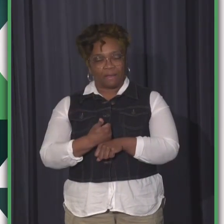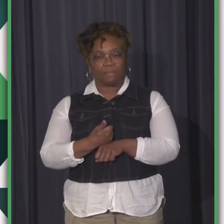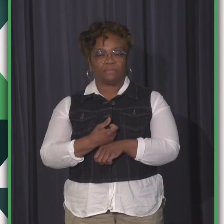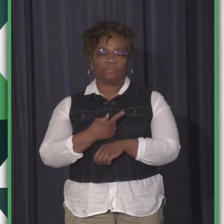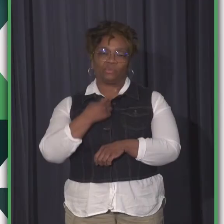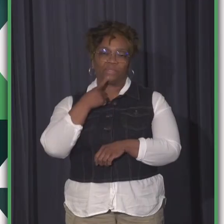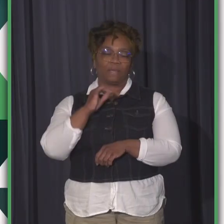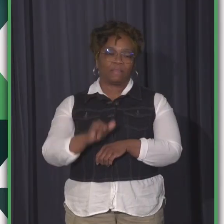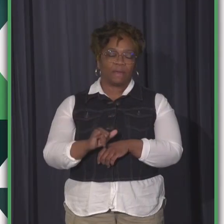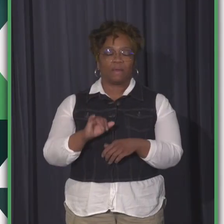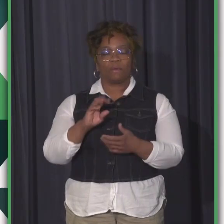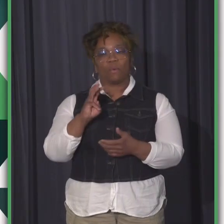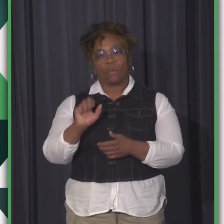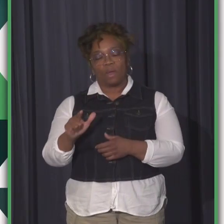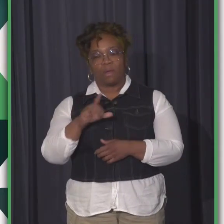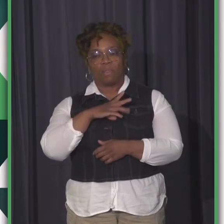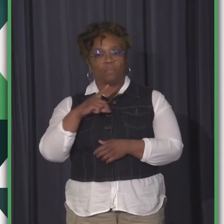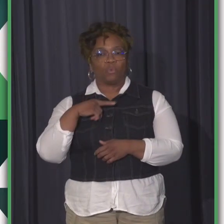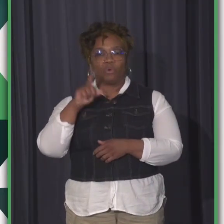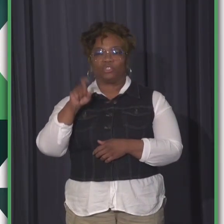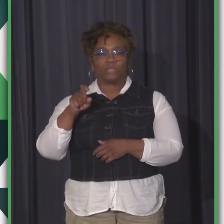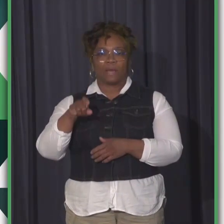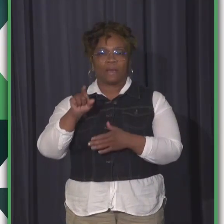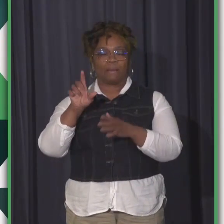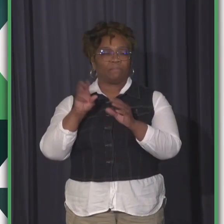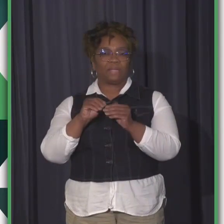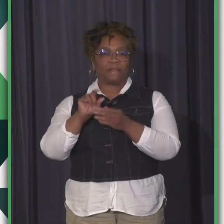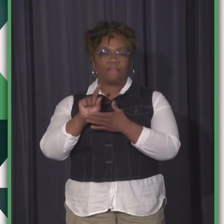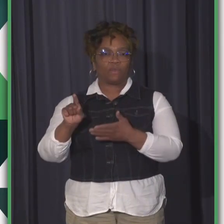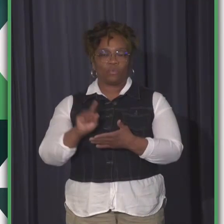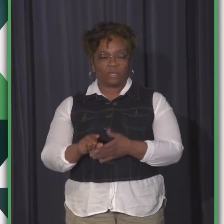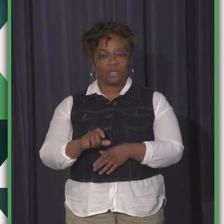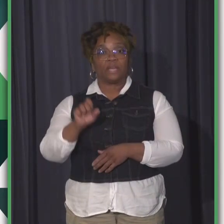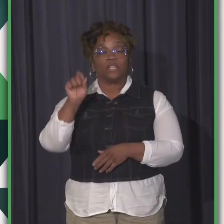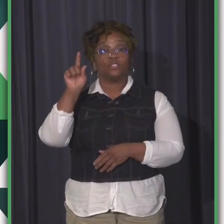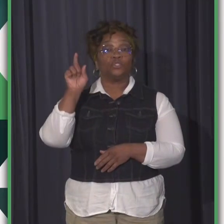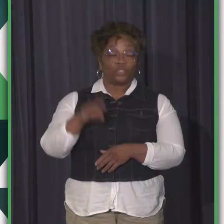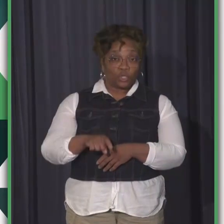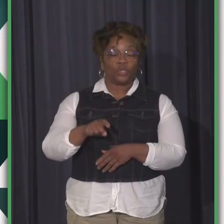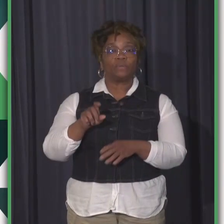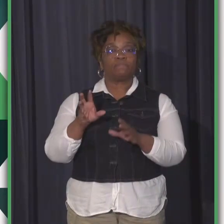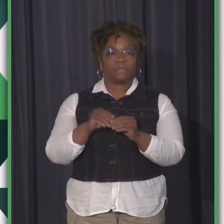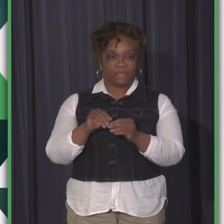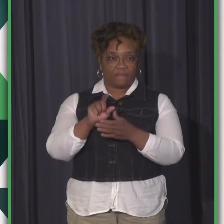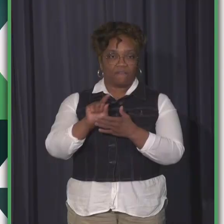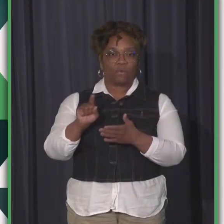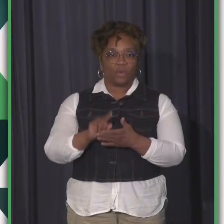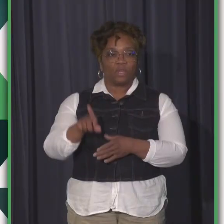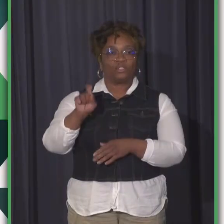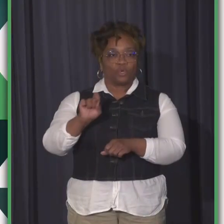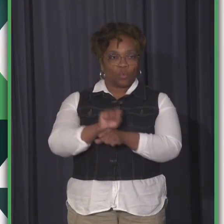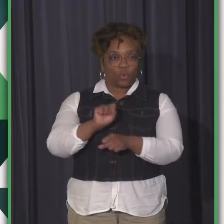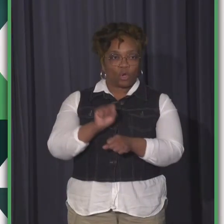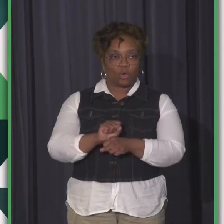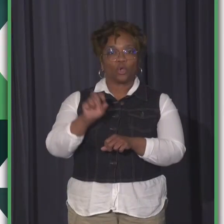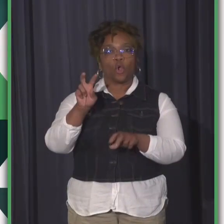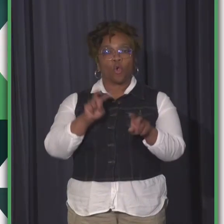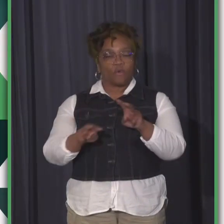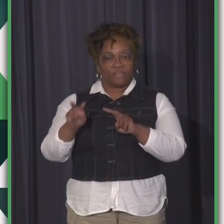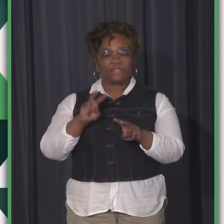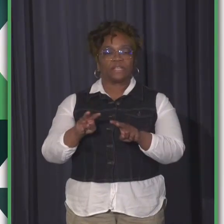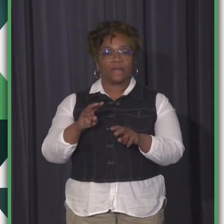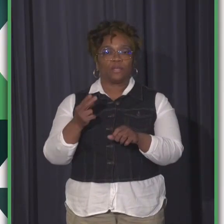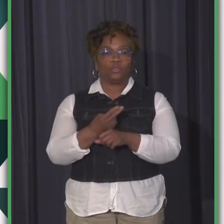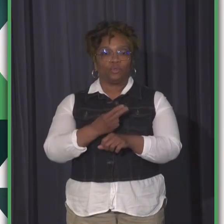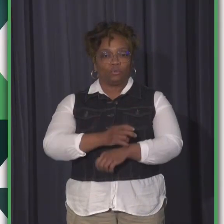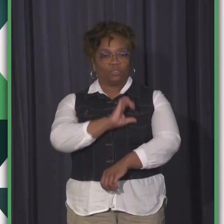as, oh, well, the board should meet every week. It should meet every week, but it should actually do some work. It should ask some questions. It should have some oversight. It should use some of the